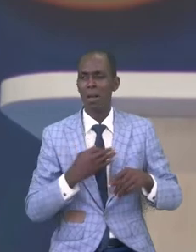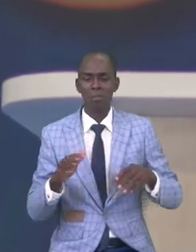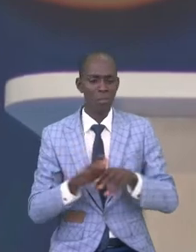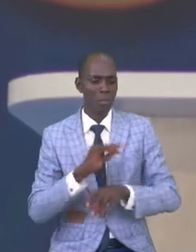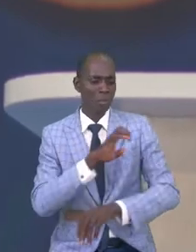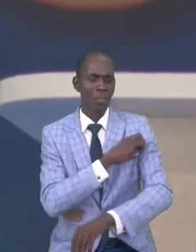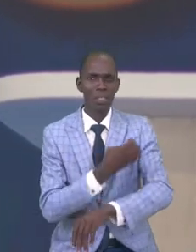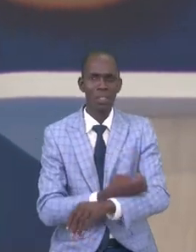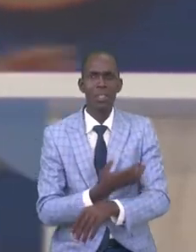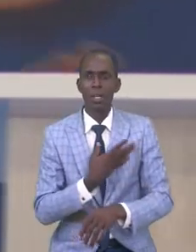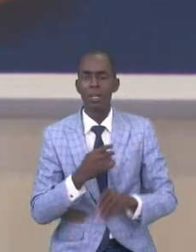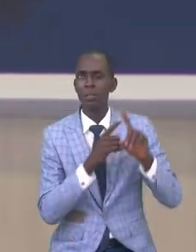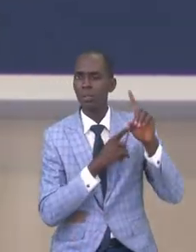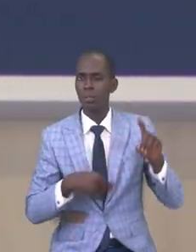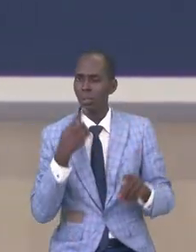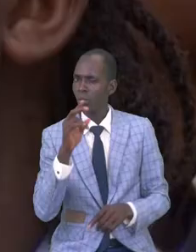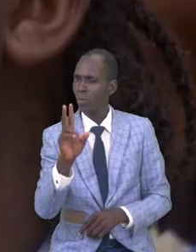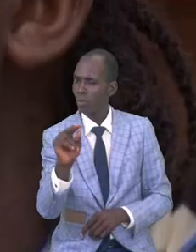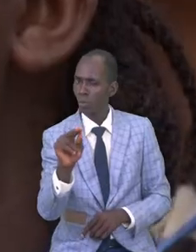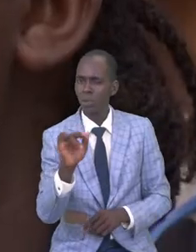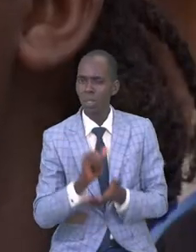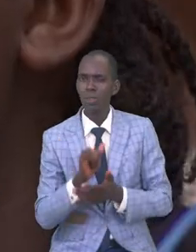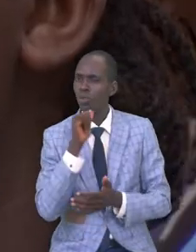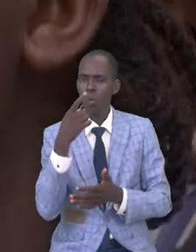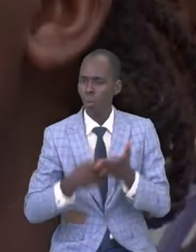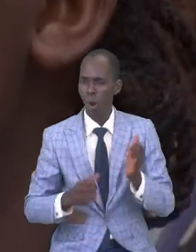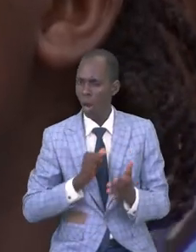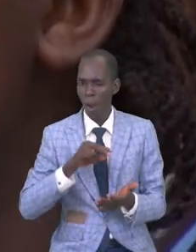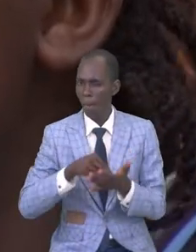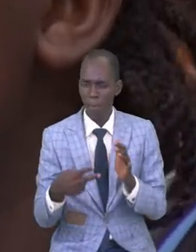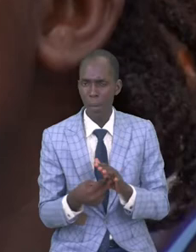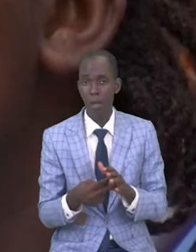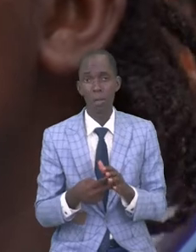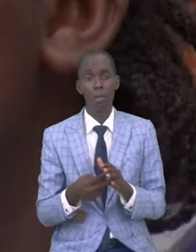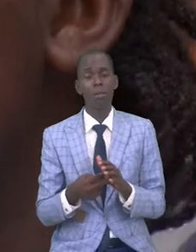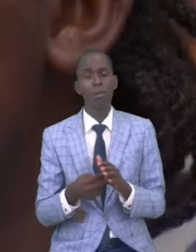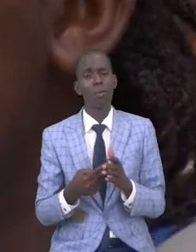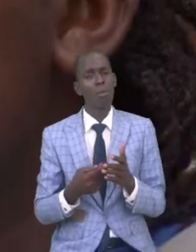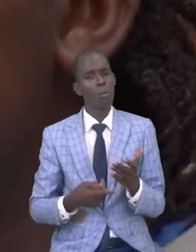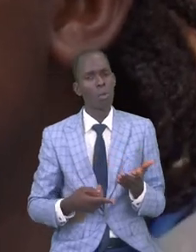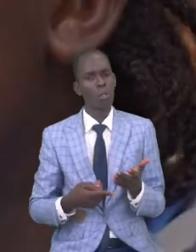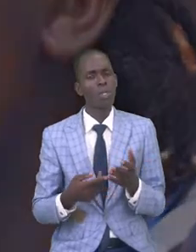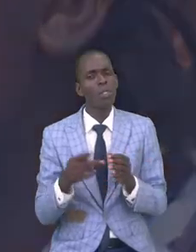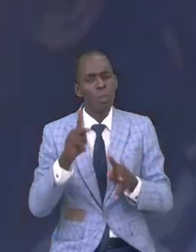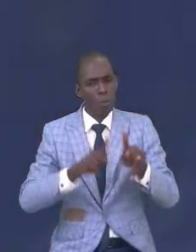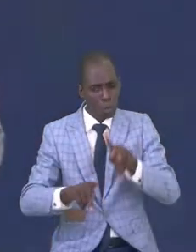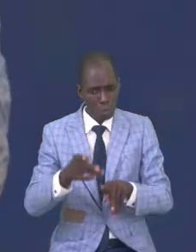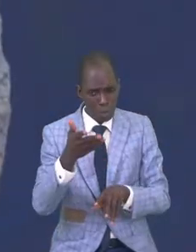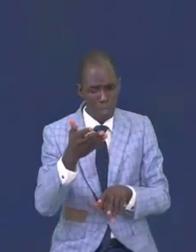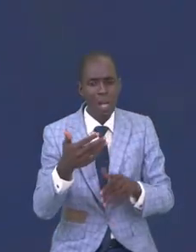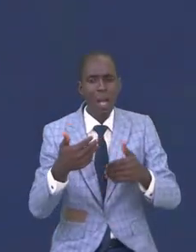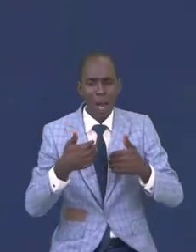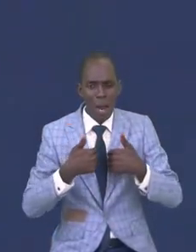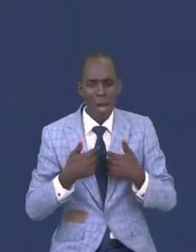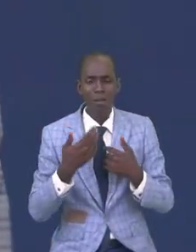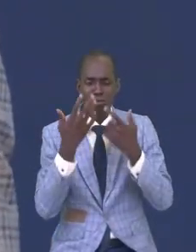And the Lord said, no, that's not what we're talking about. They have infirmity that they need to be